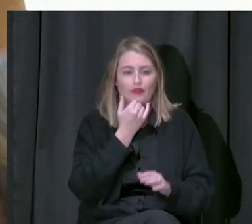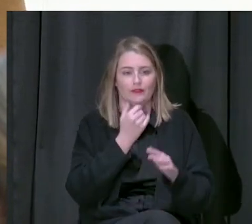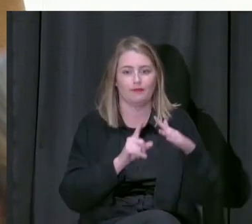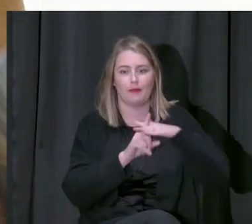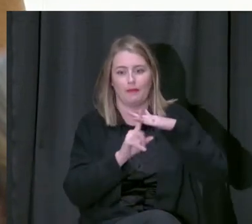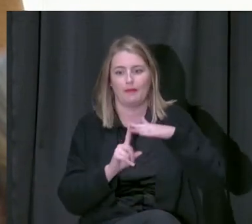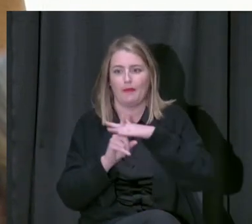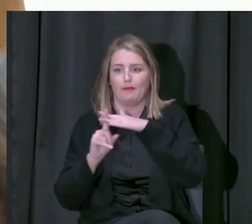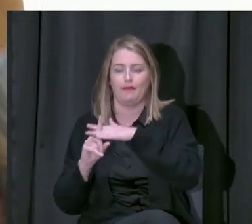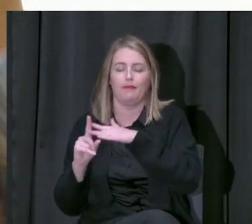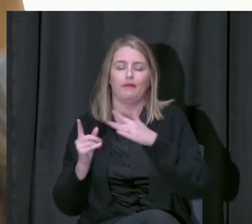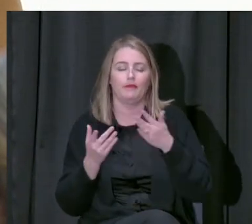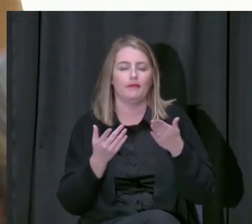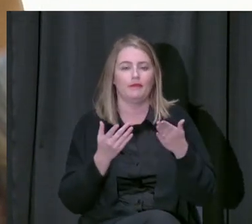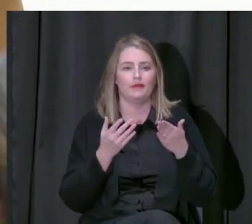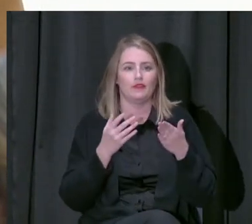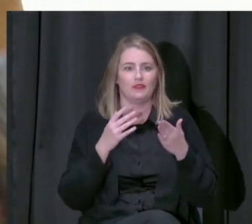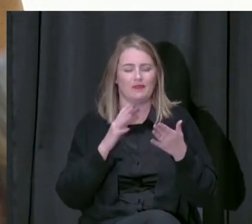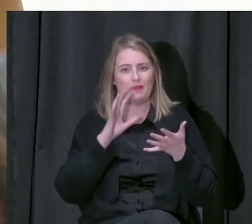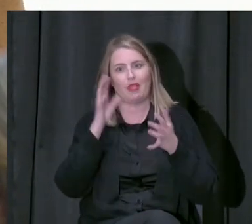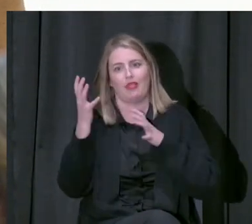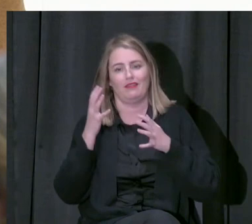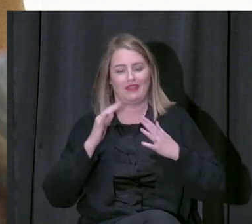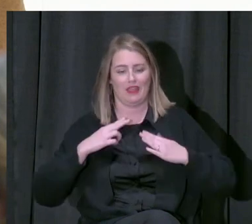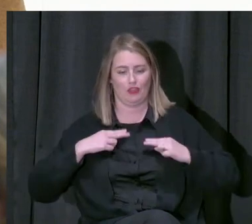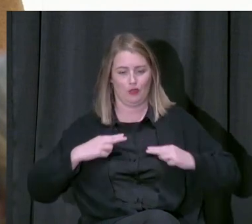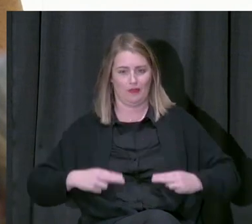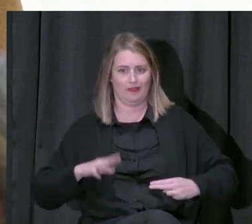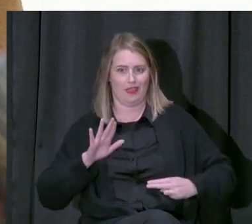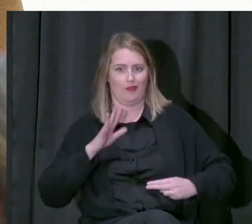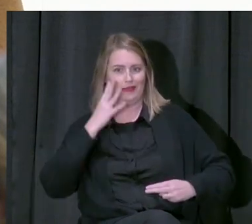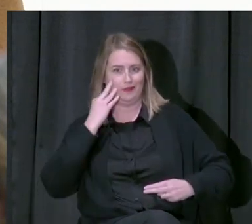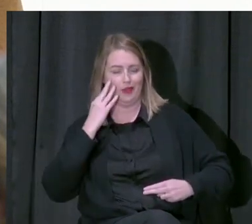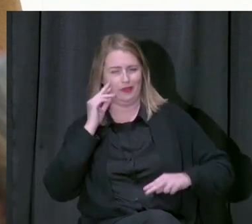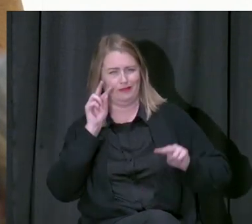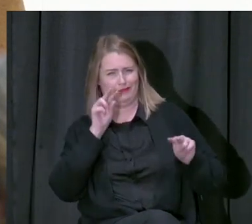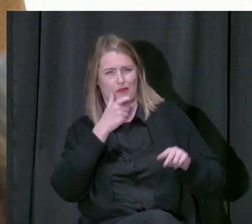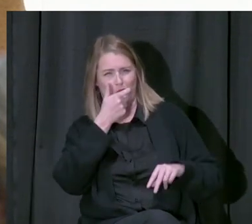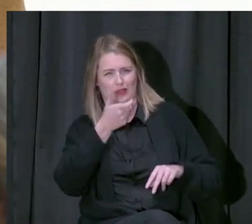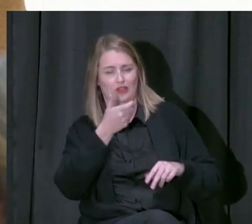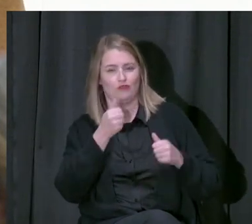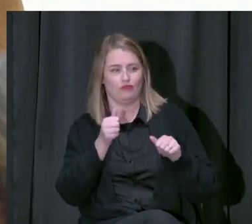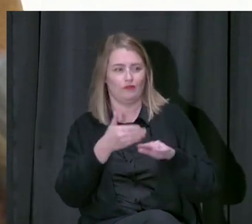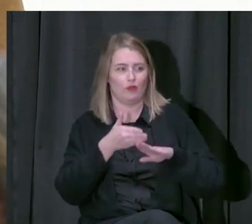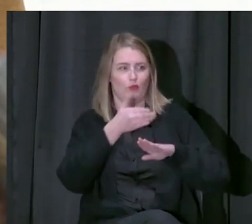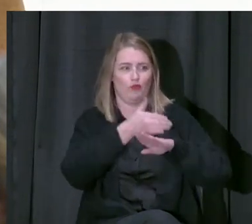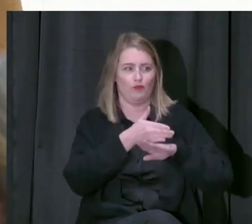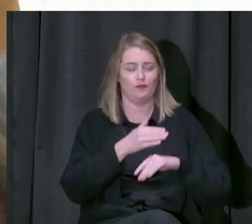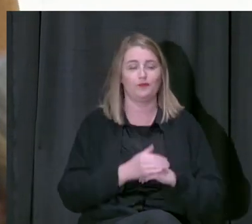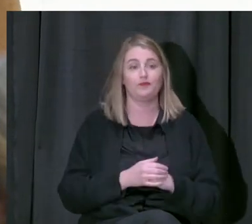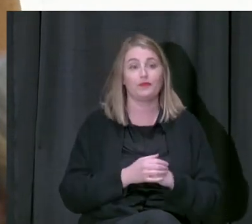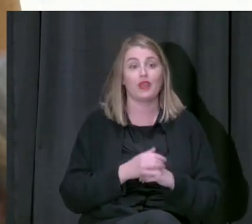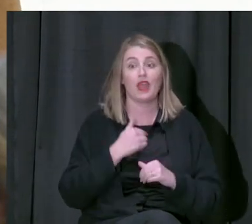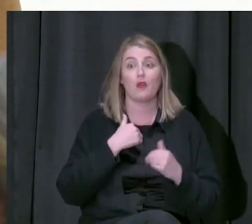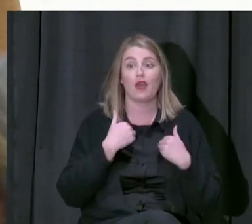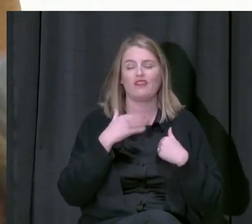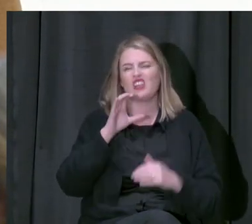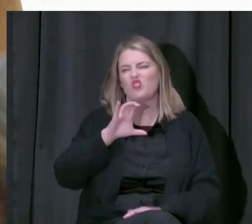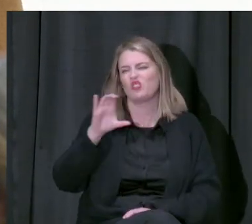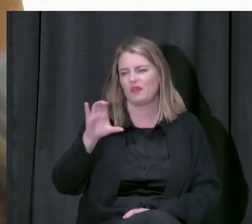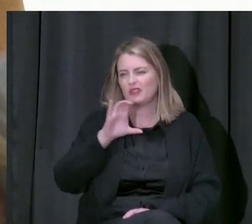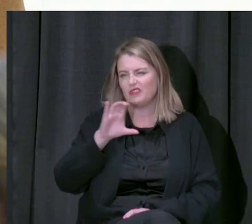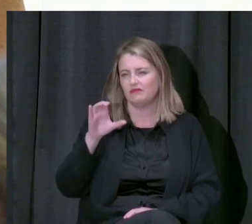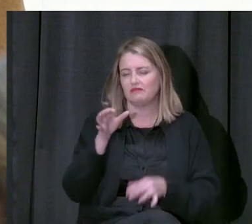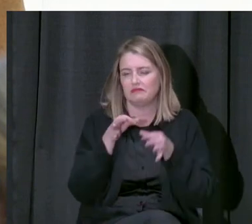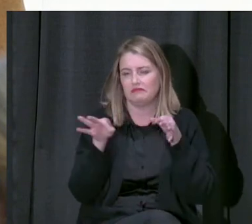that might deteriorate the viewing experience of the customers and improve them. I will take closed captions as an